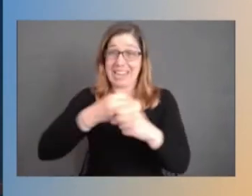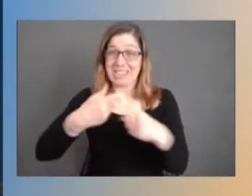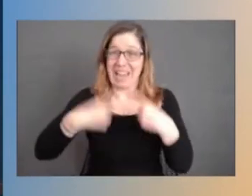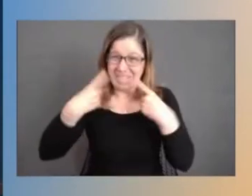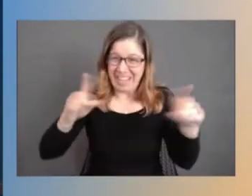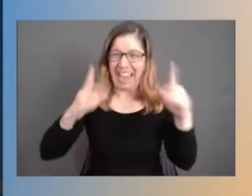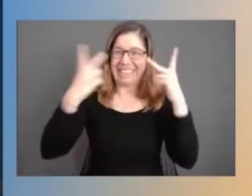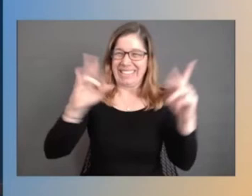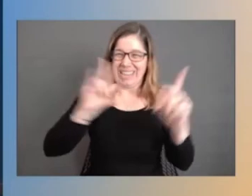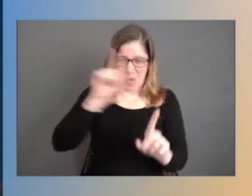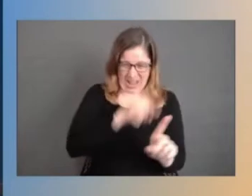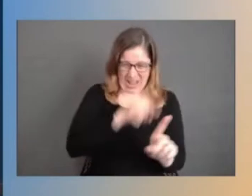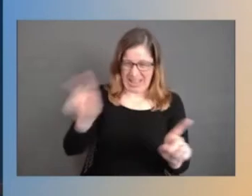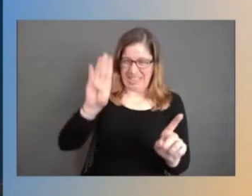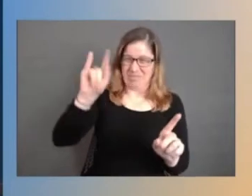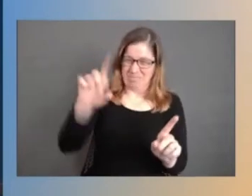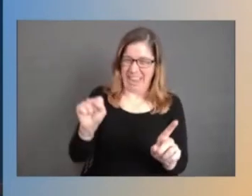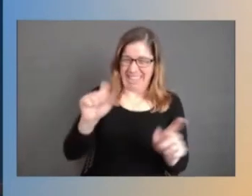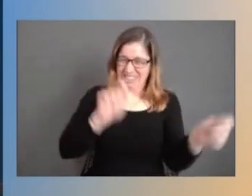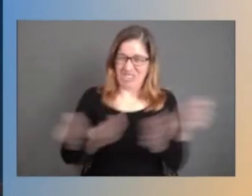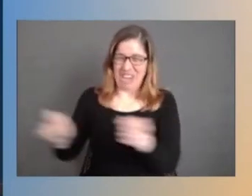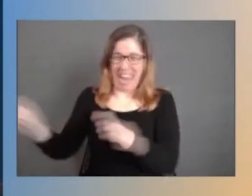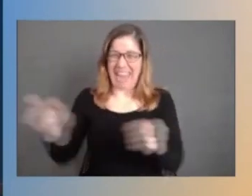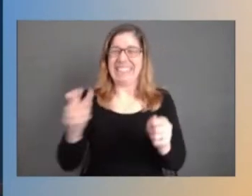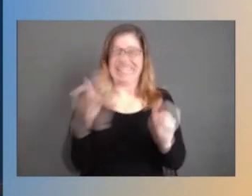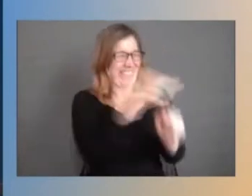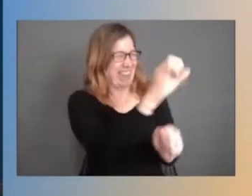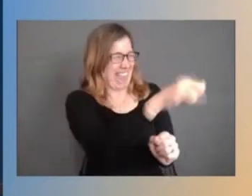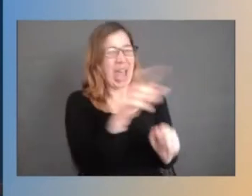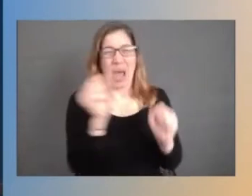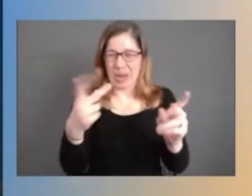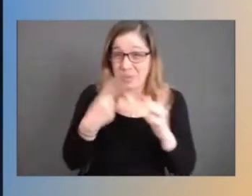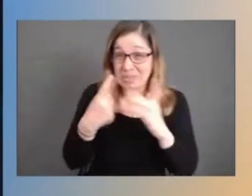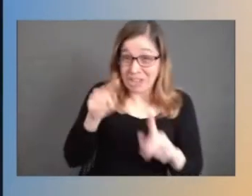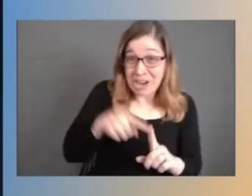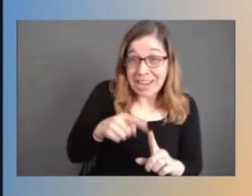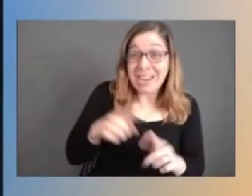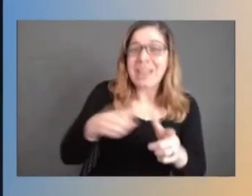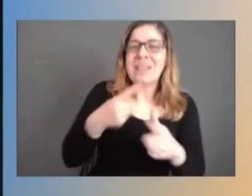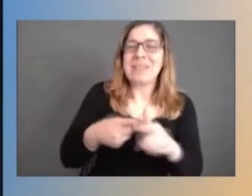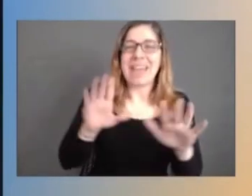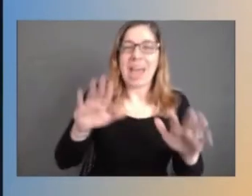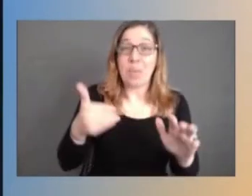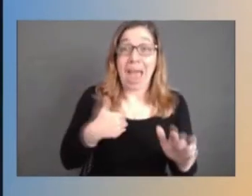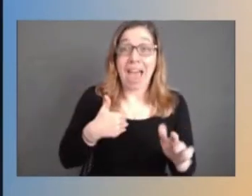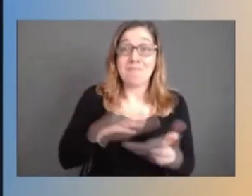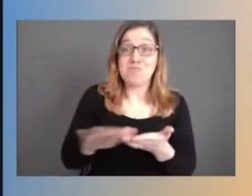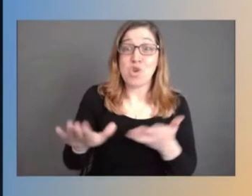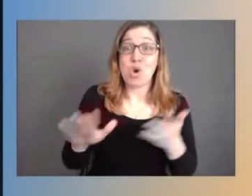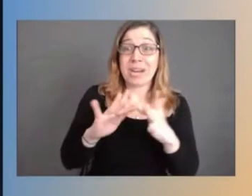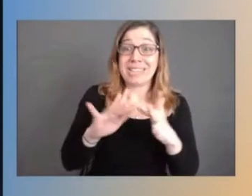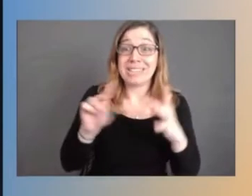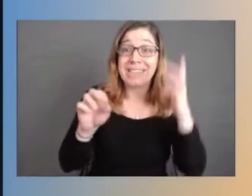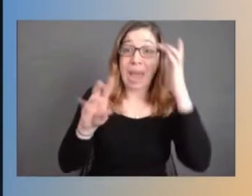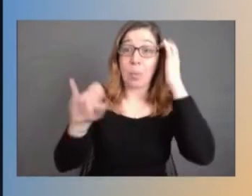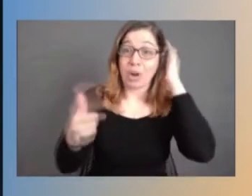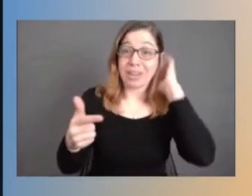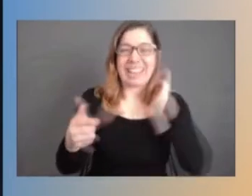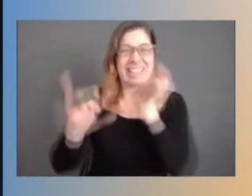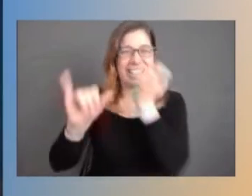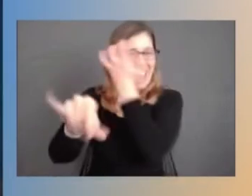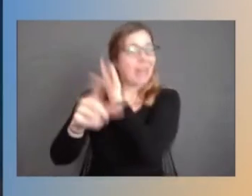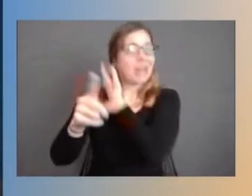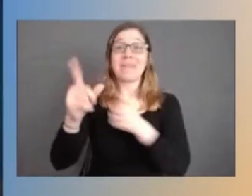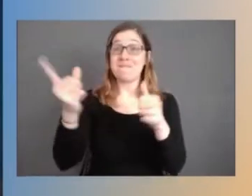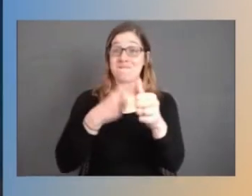those bits exactly flow through. Yeah. Okay. All right. So we start here, and we've got pure networking. Right. And so that was the very first generation. And so